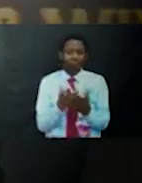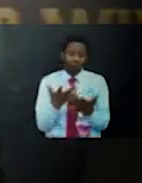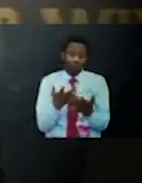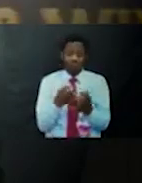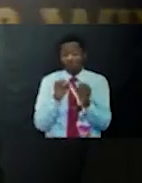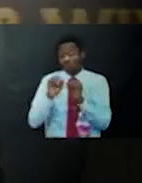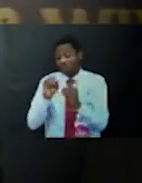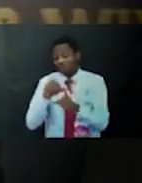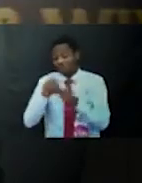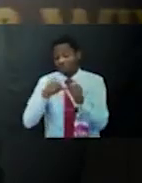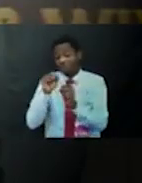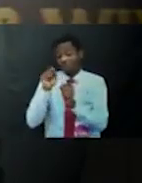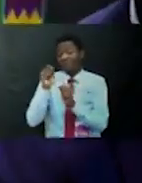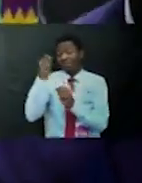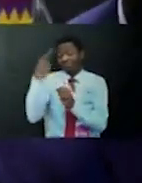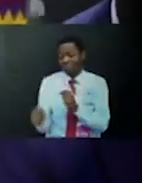maybe